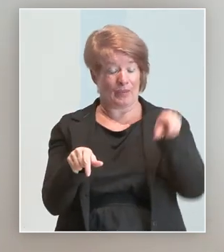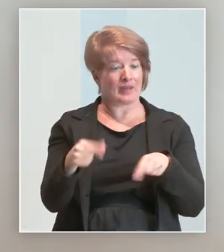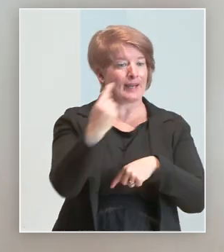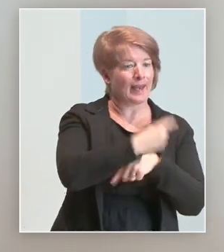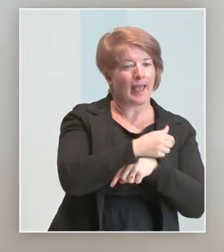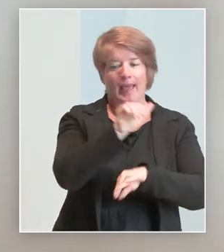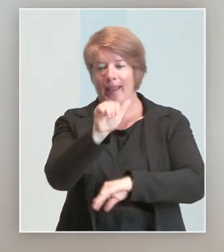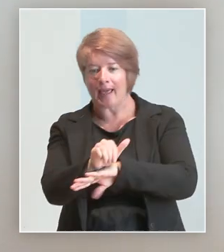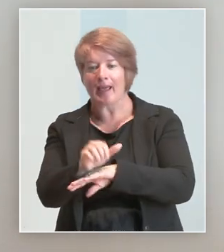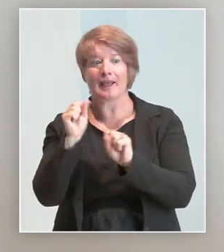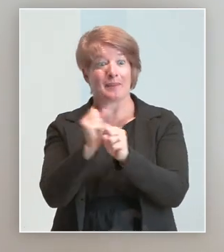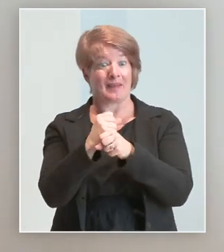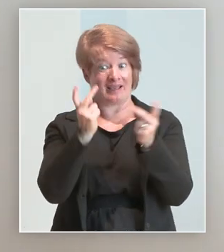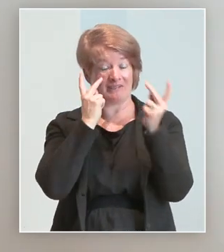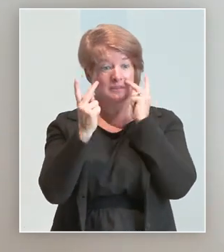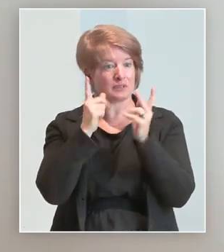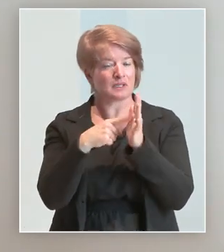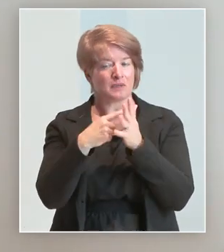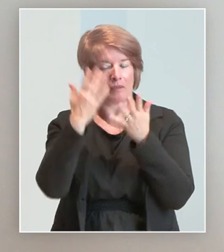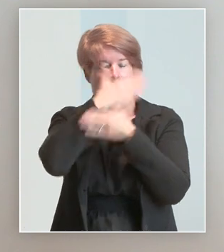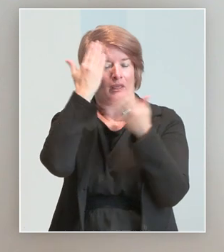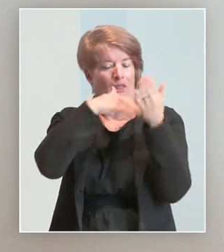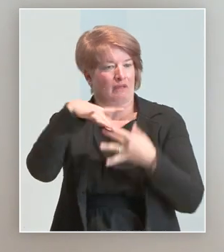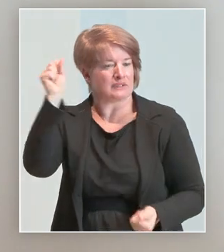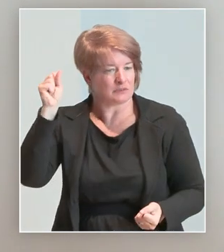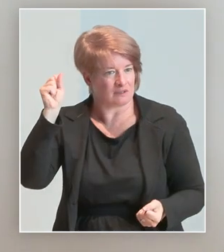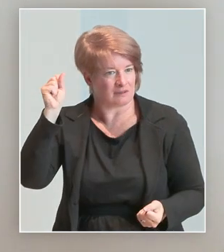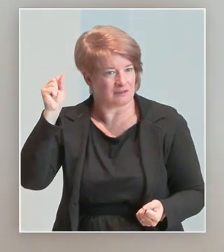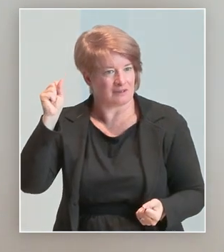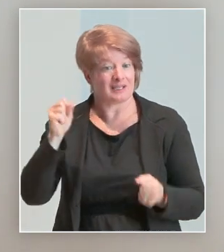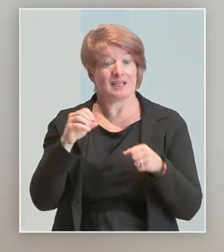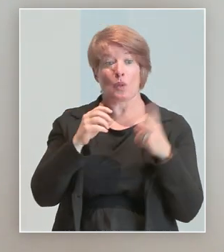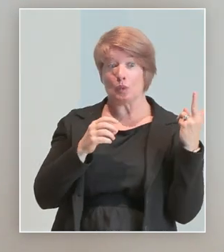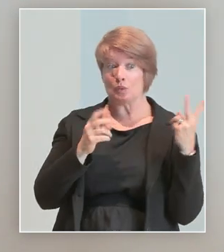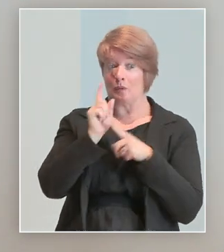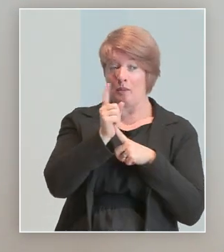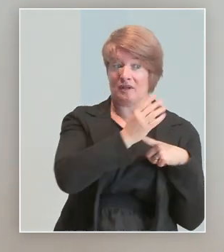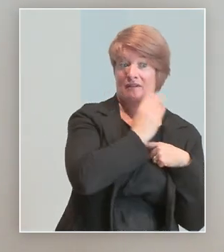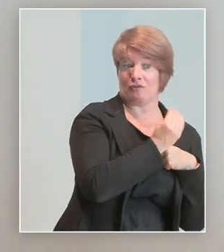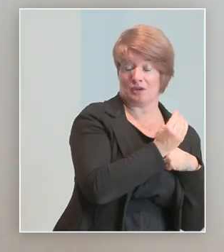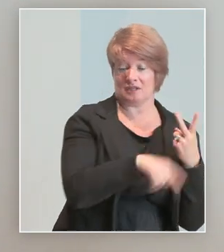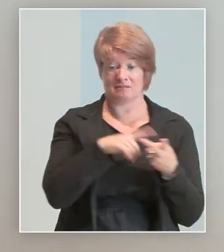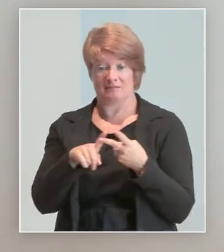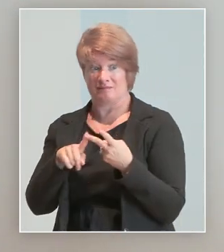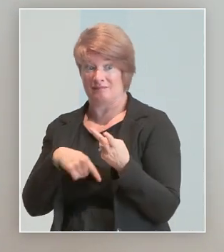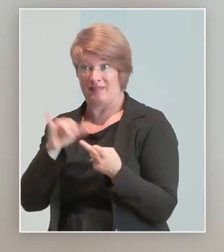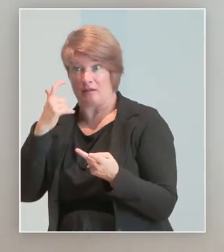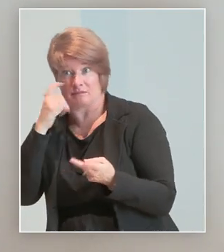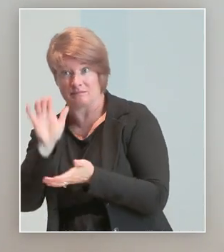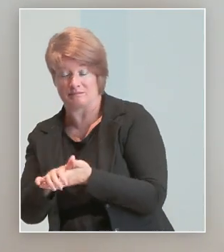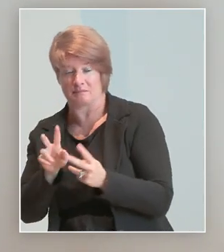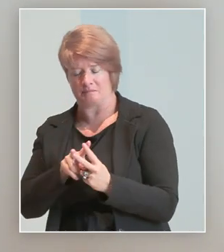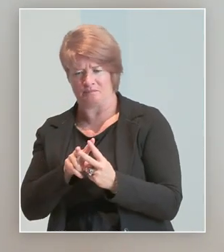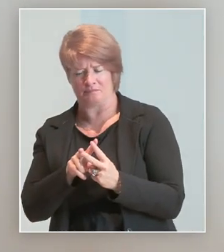make something both visible and invisible. Between those two moments, more than 30 years apart, I became masterful in